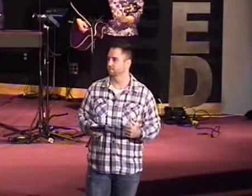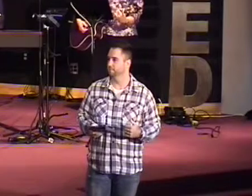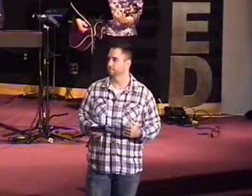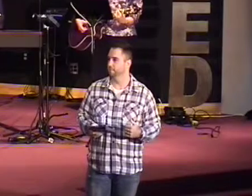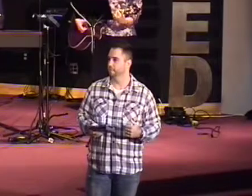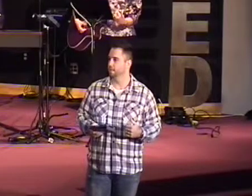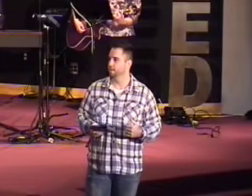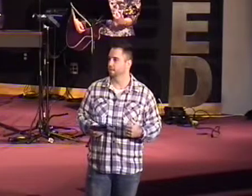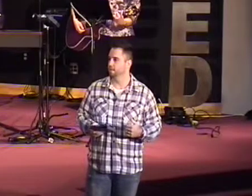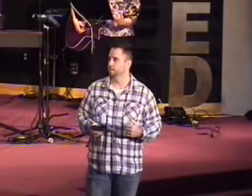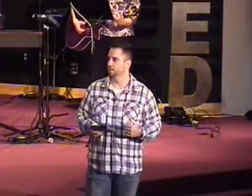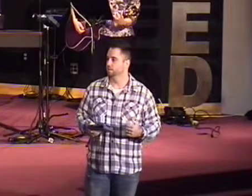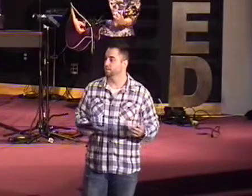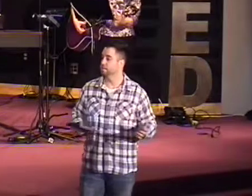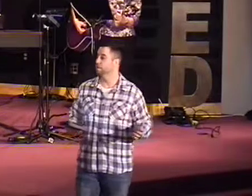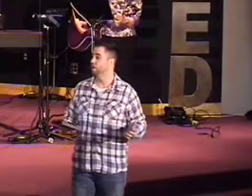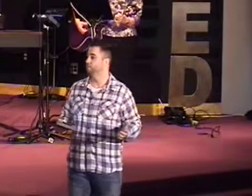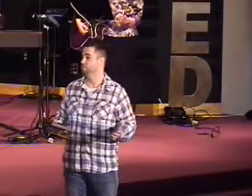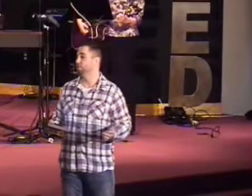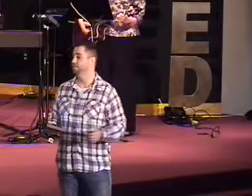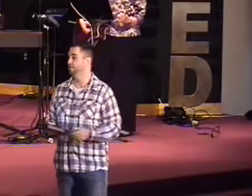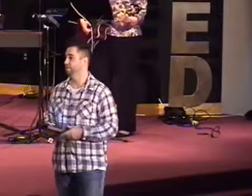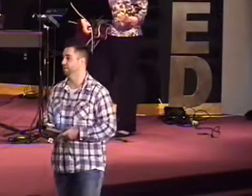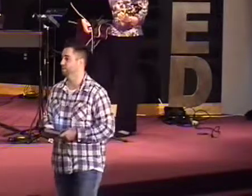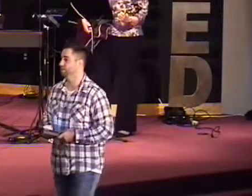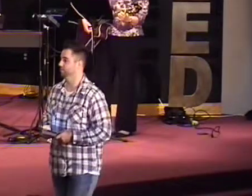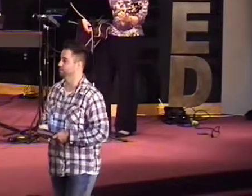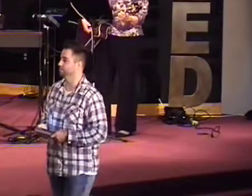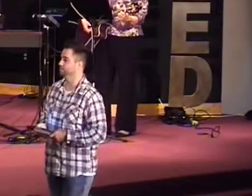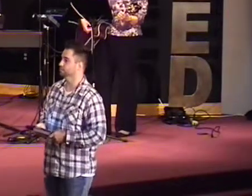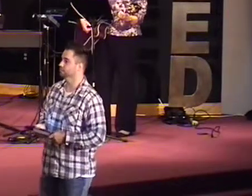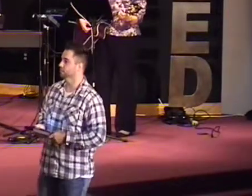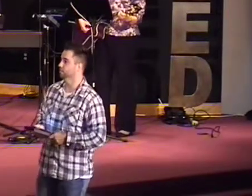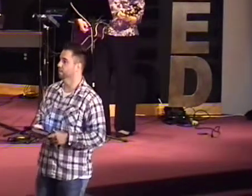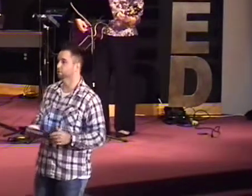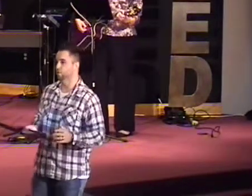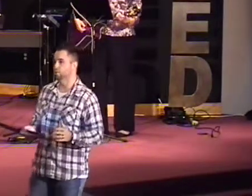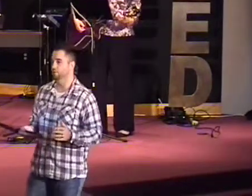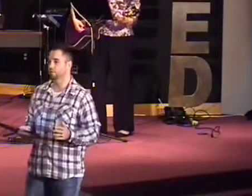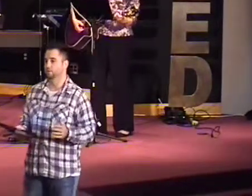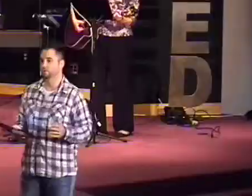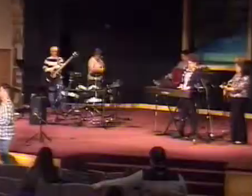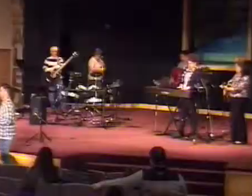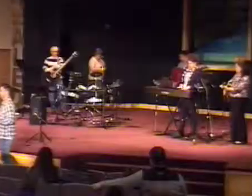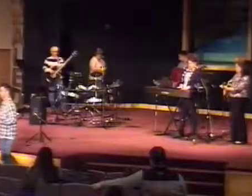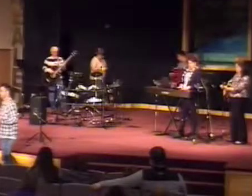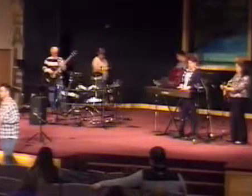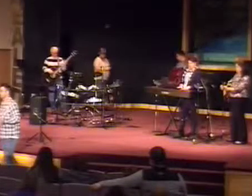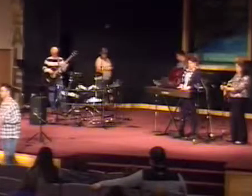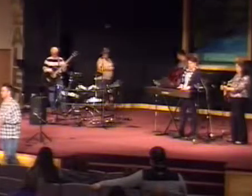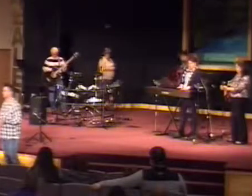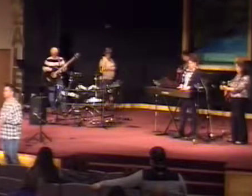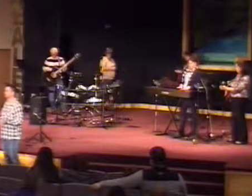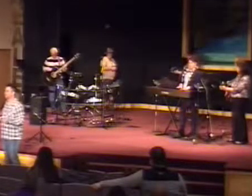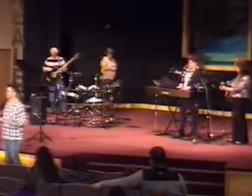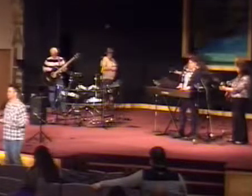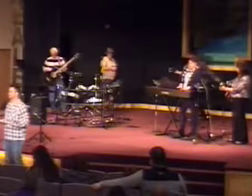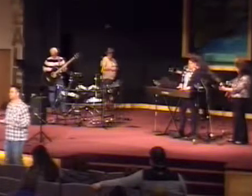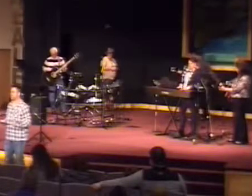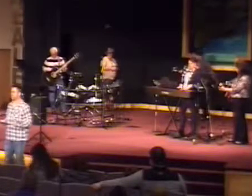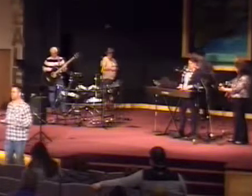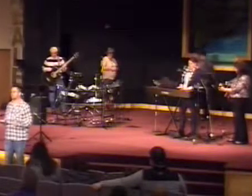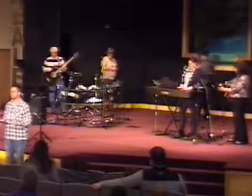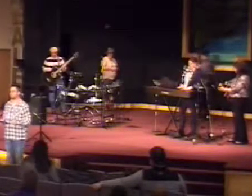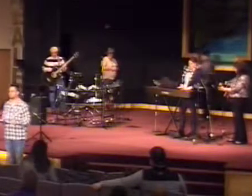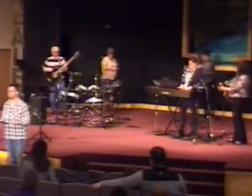healing. So this is our opportunity for invitation. If any of you decide that you want to find healing